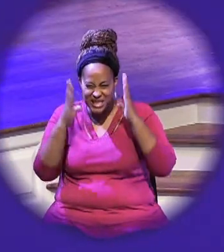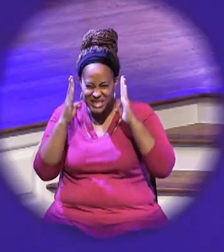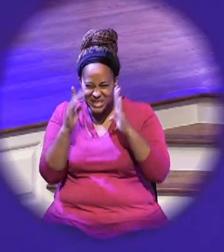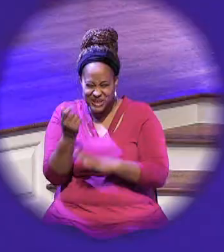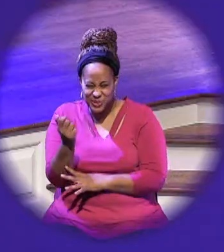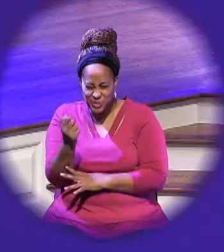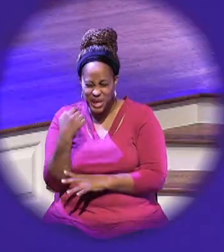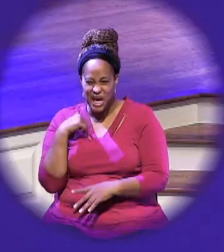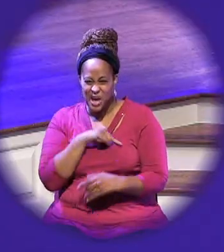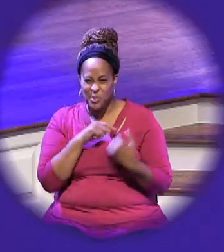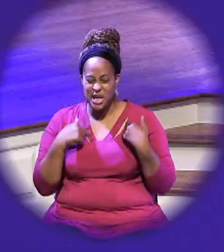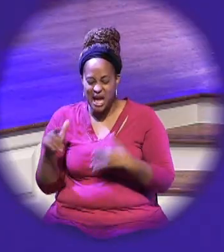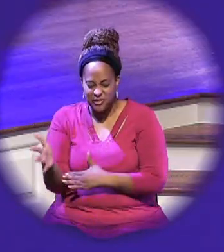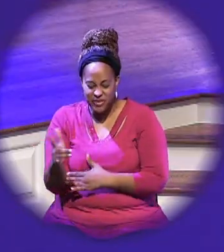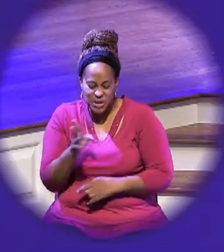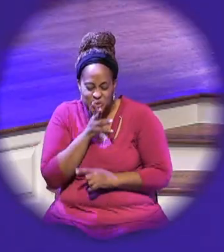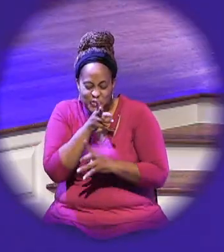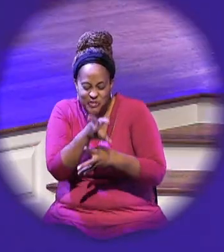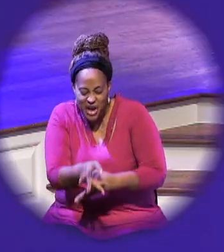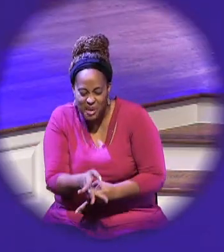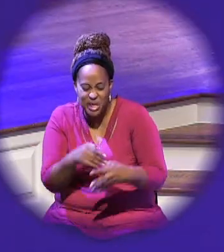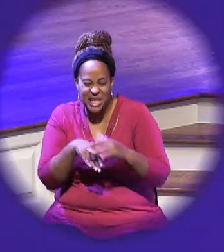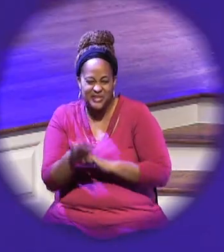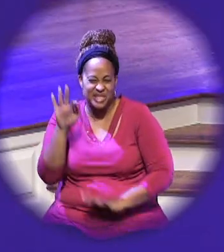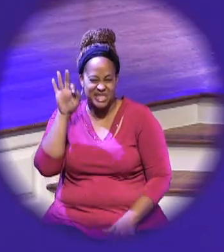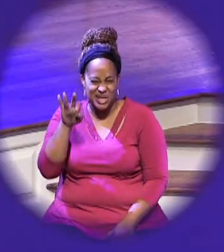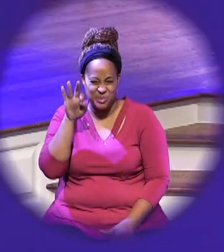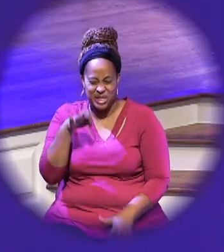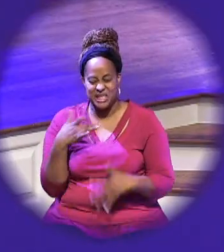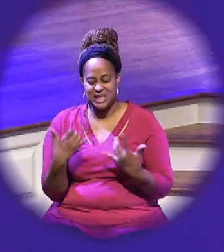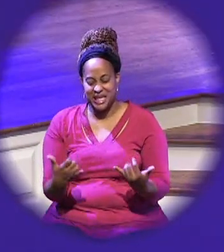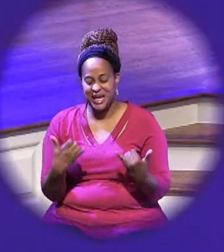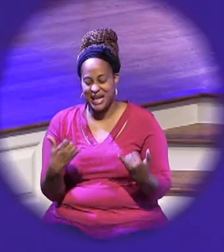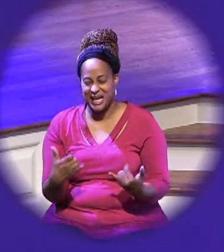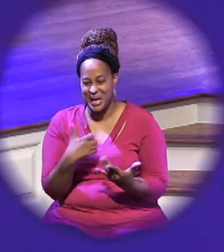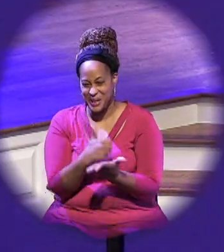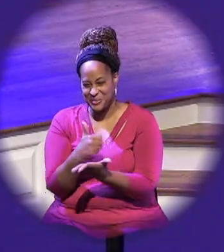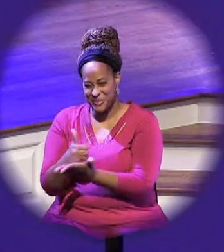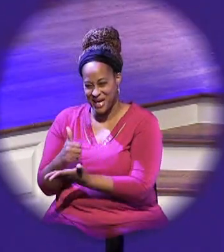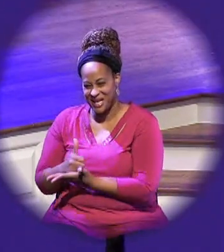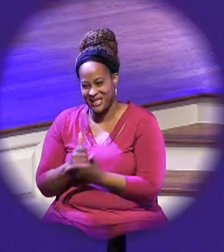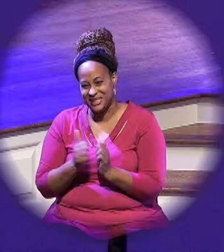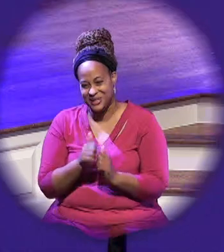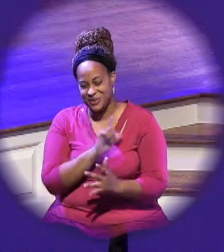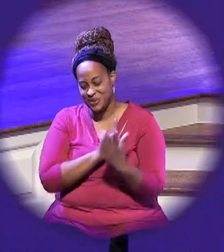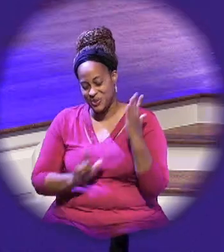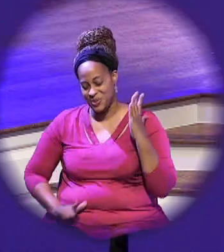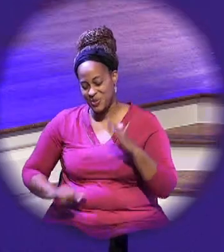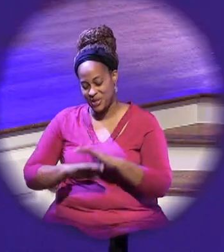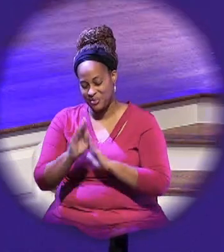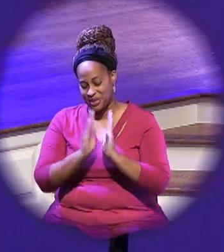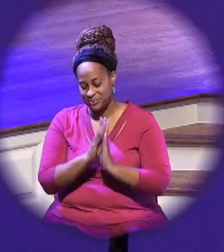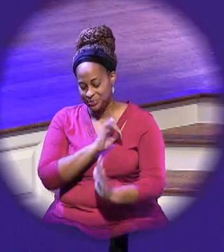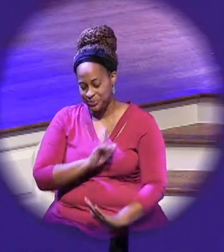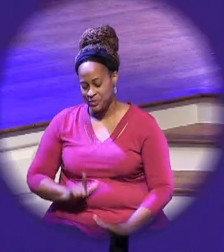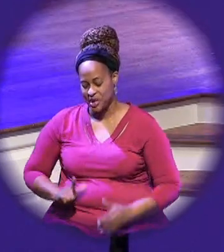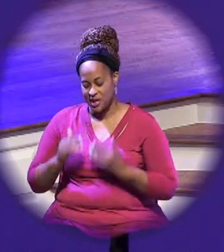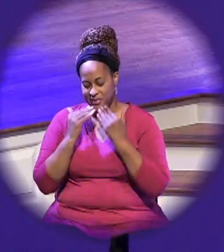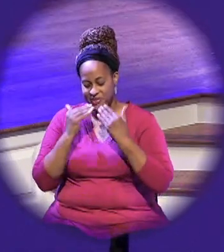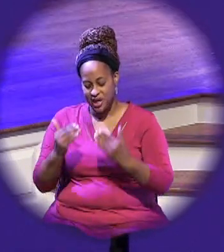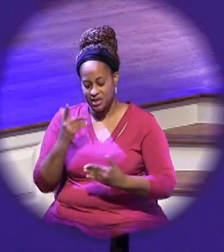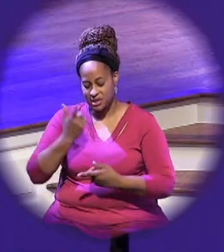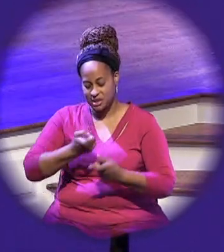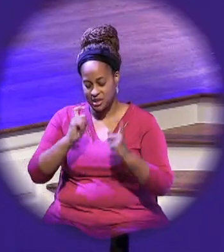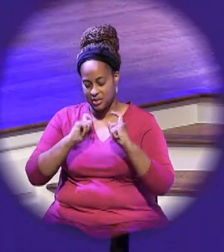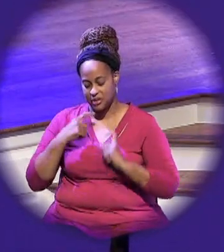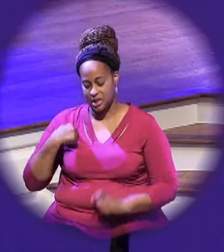bit. We have fish vomit in the sermon today. Amen. Let's go to the Lord in prayer. Lord, we thank you that you have given